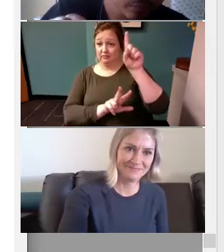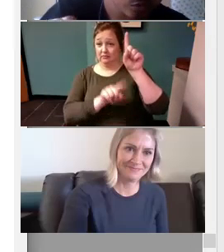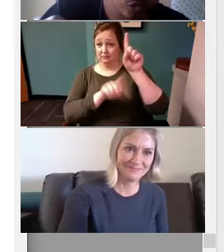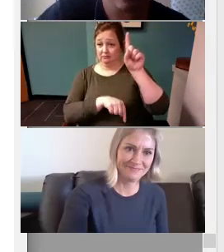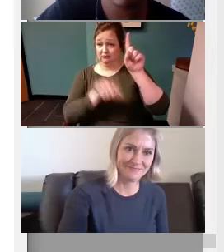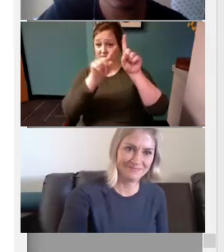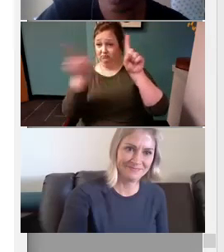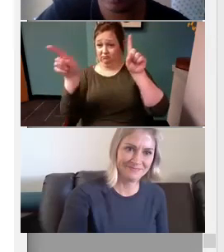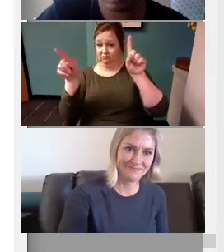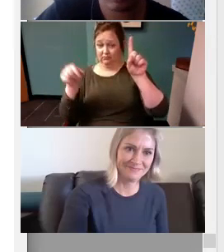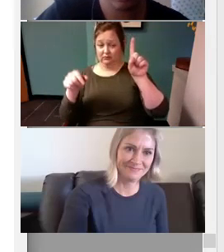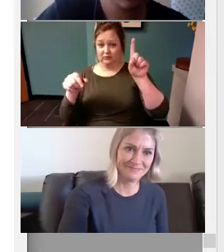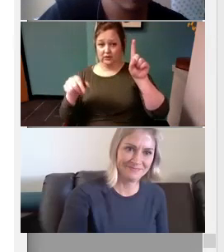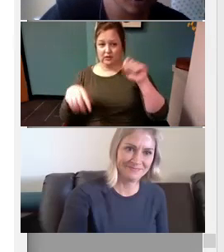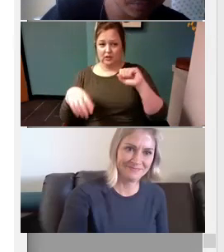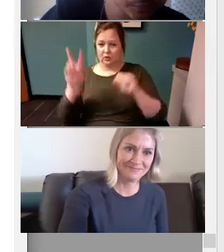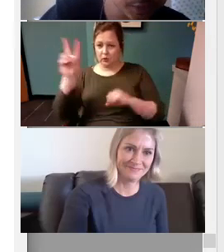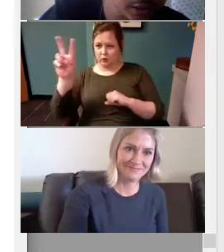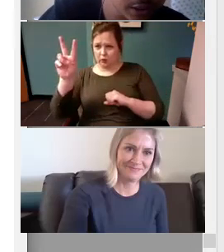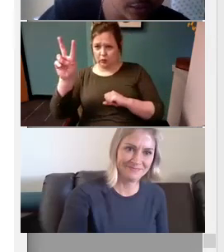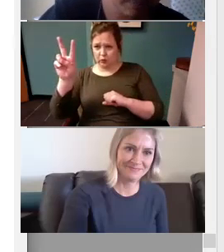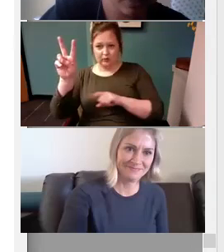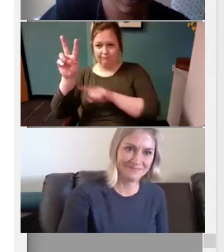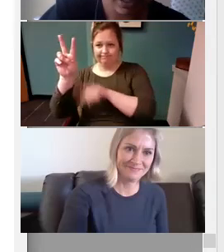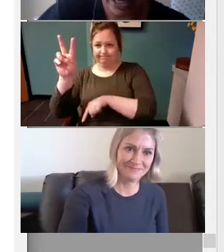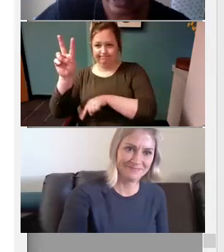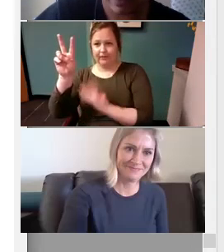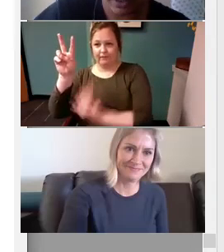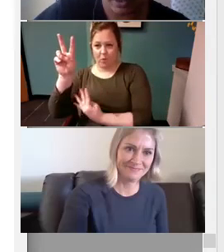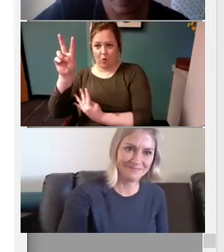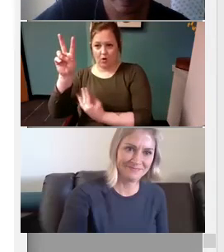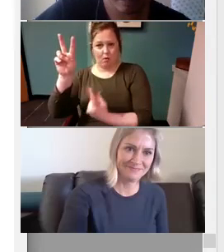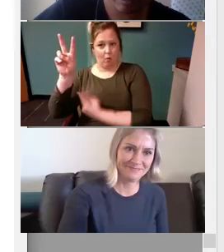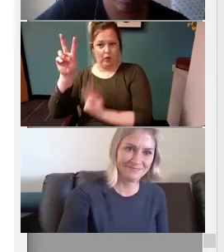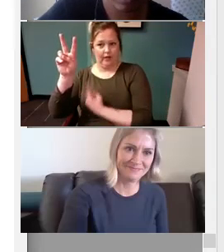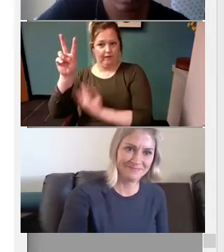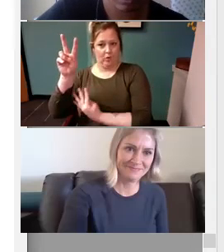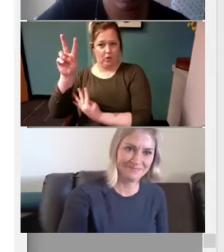have only 4. From 3, I have nothing.